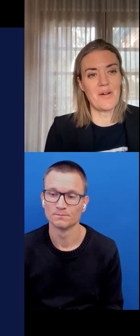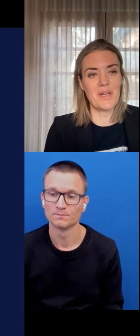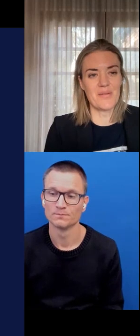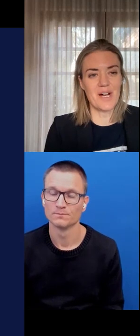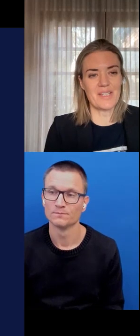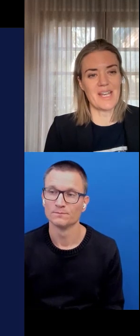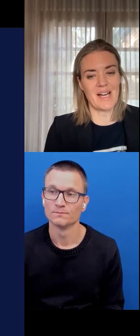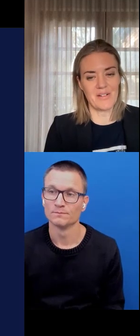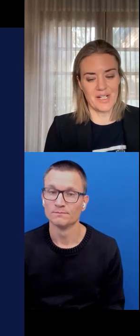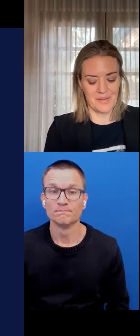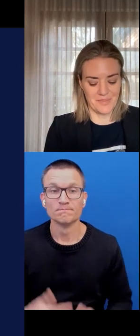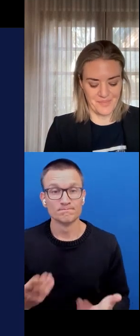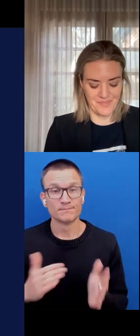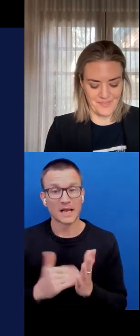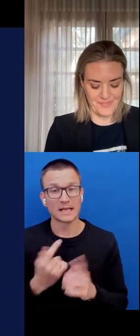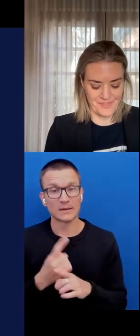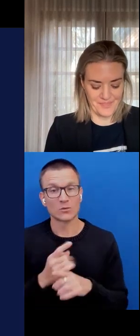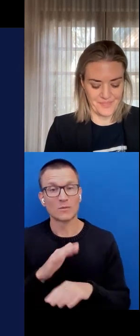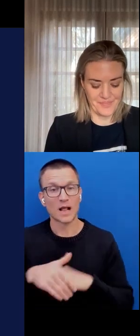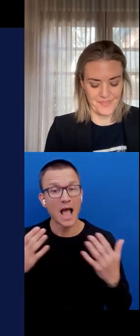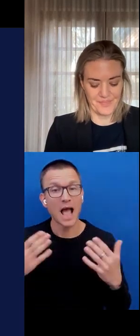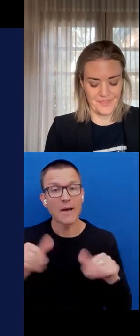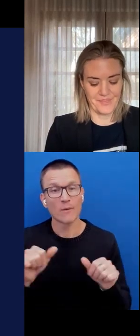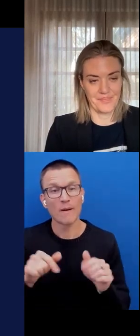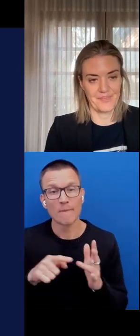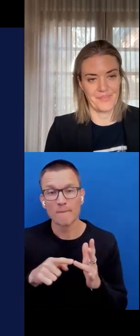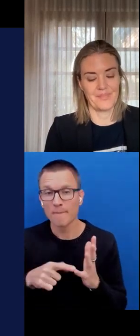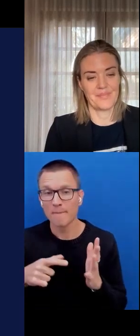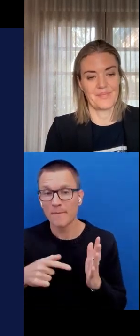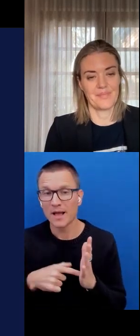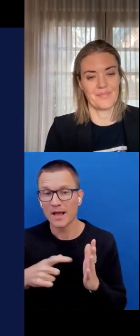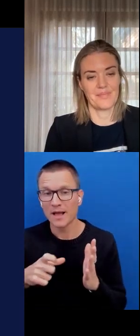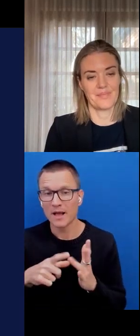Okay, and now we arrive at the outcome.